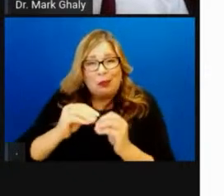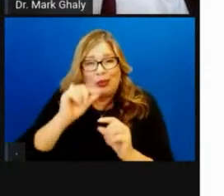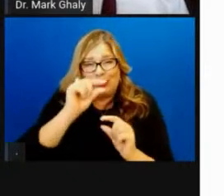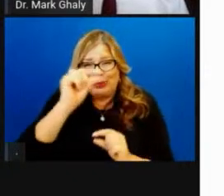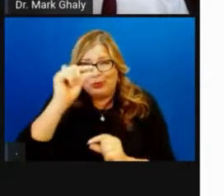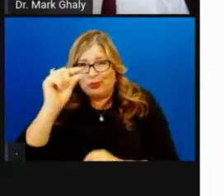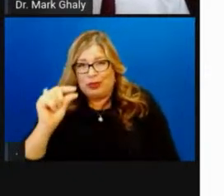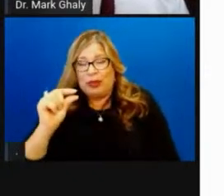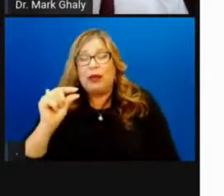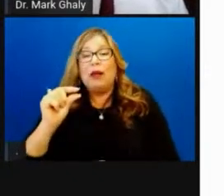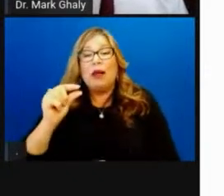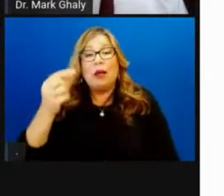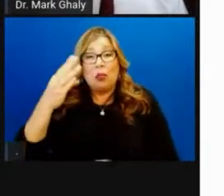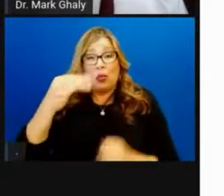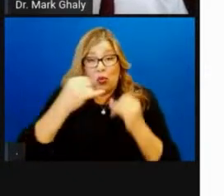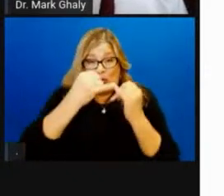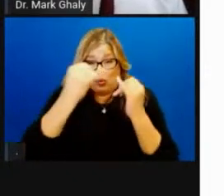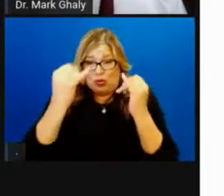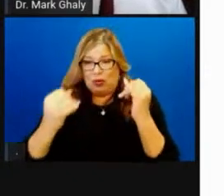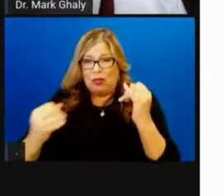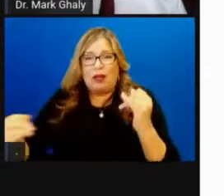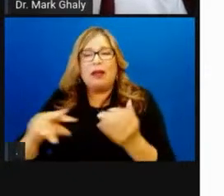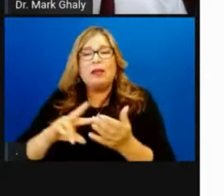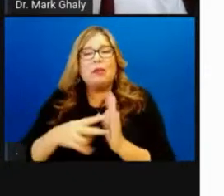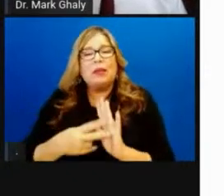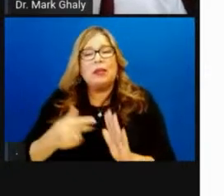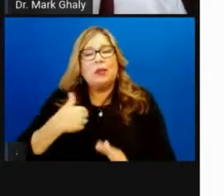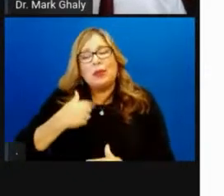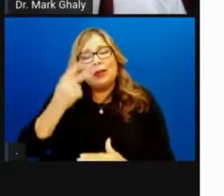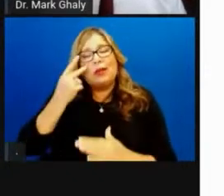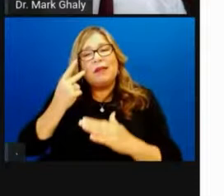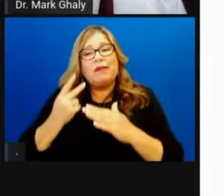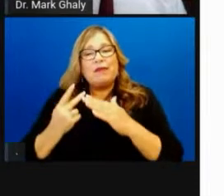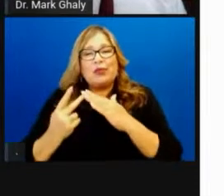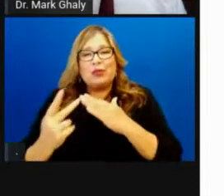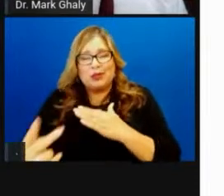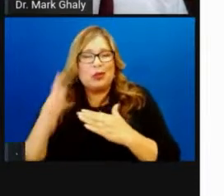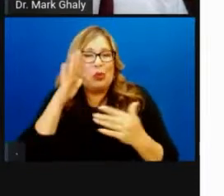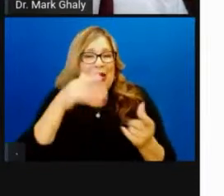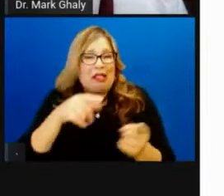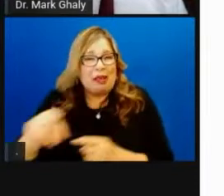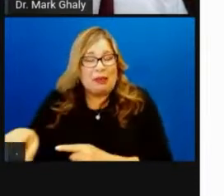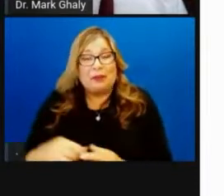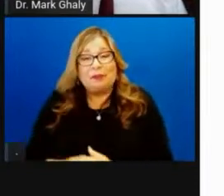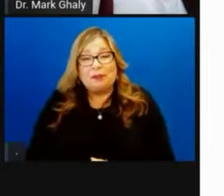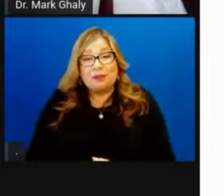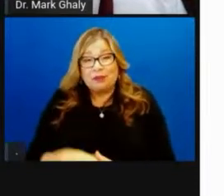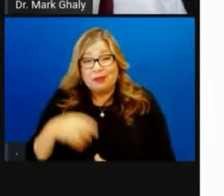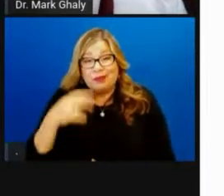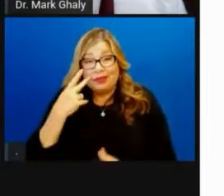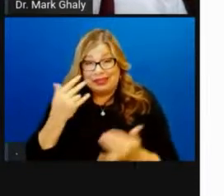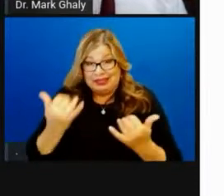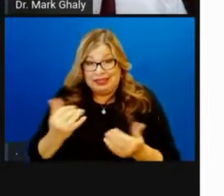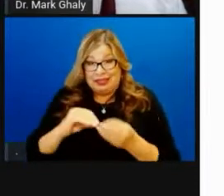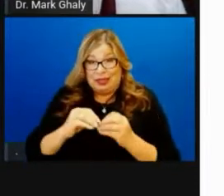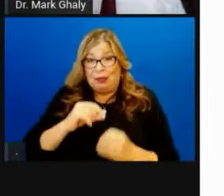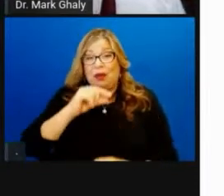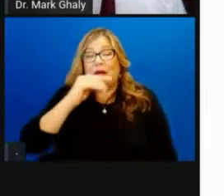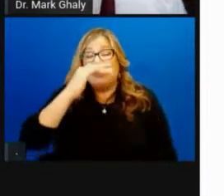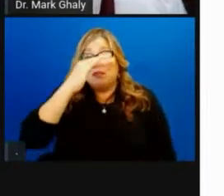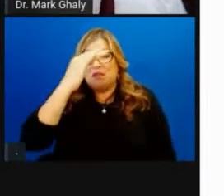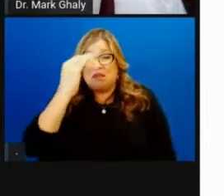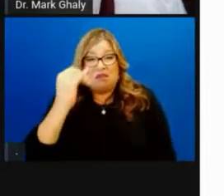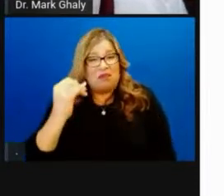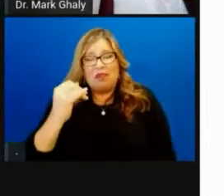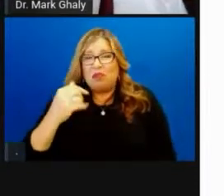we believe the hospitalizations are heading. And if you look at today, we're not far off from where the